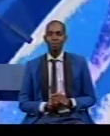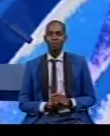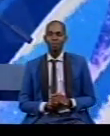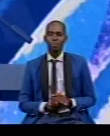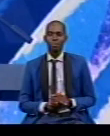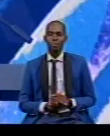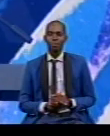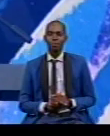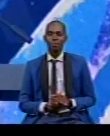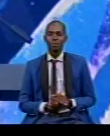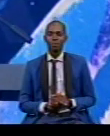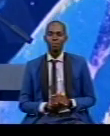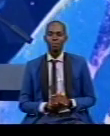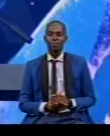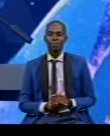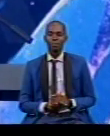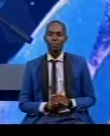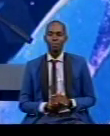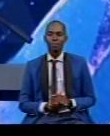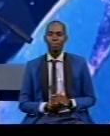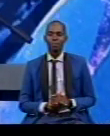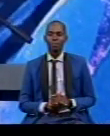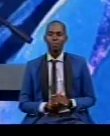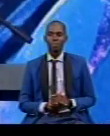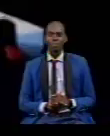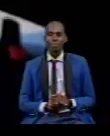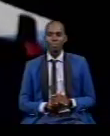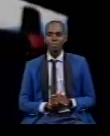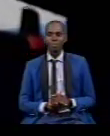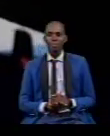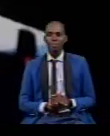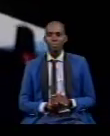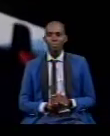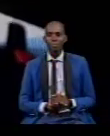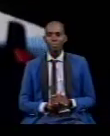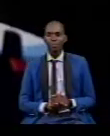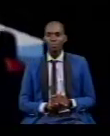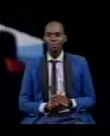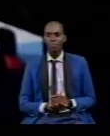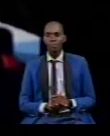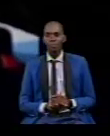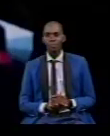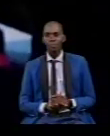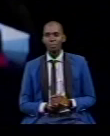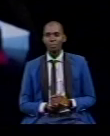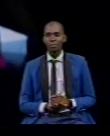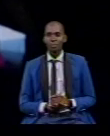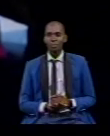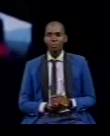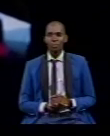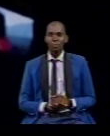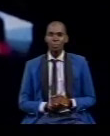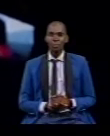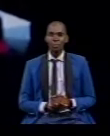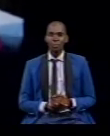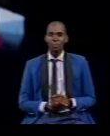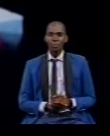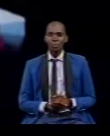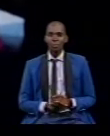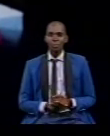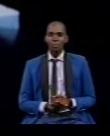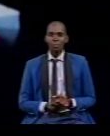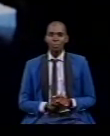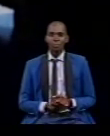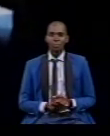mercy has come your way. We've dealt with I, that impartial